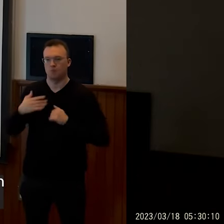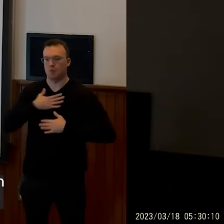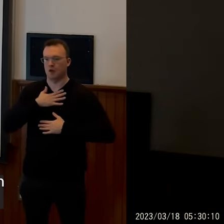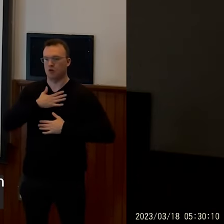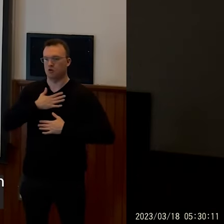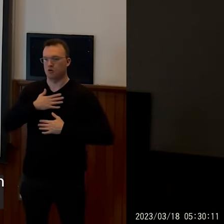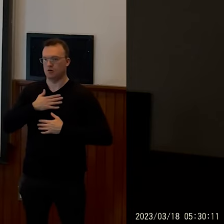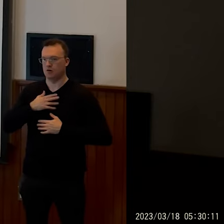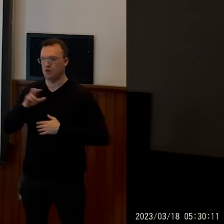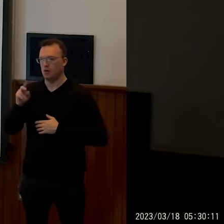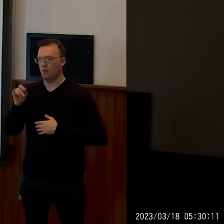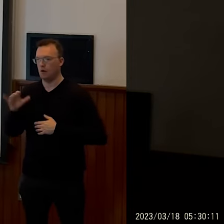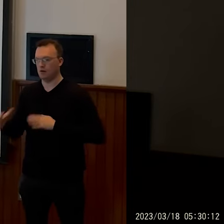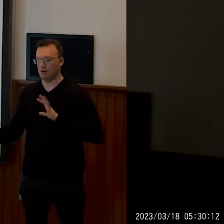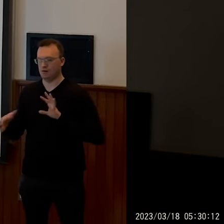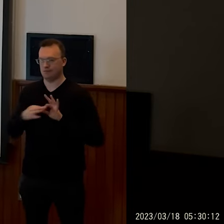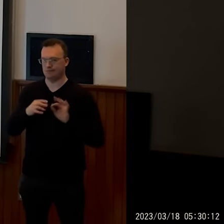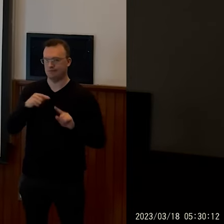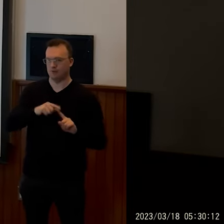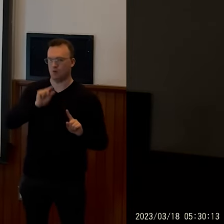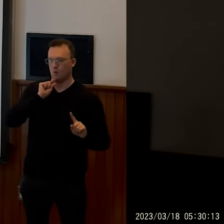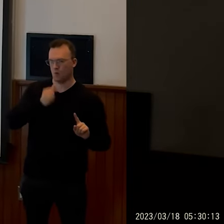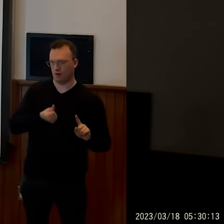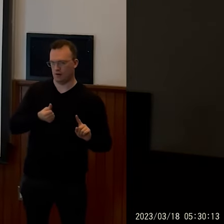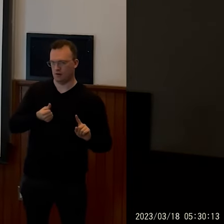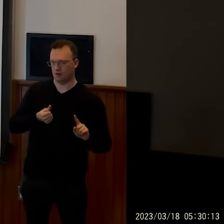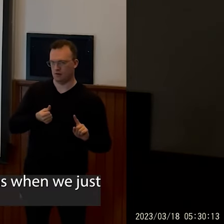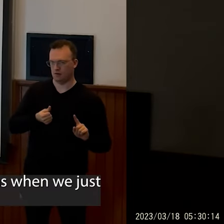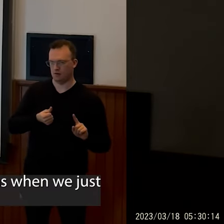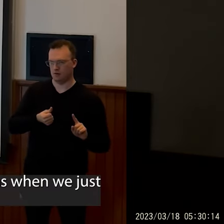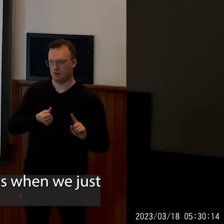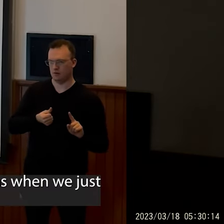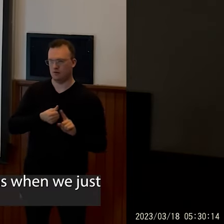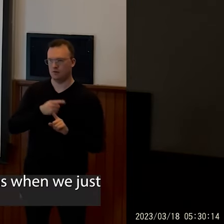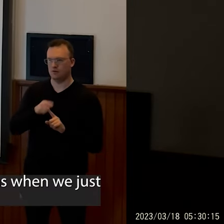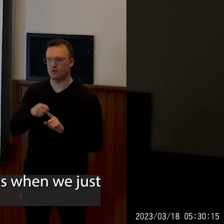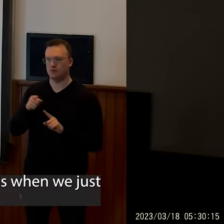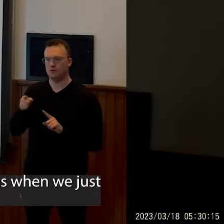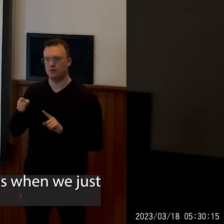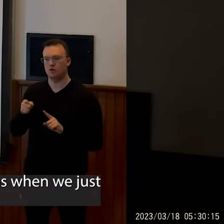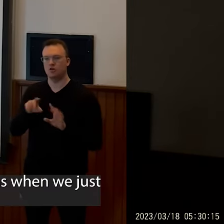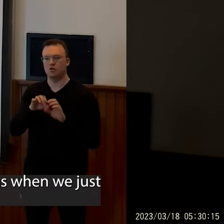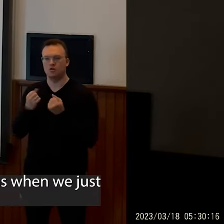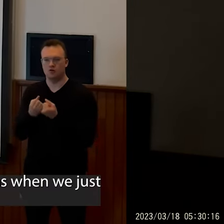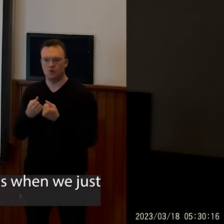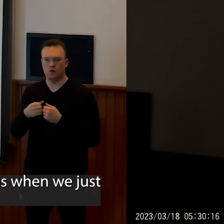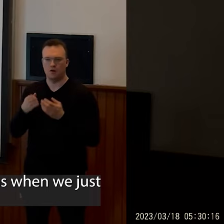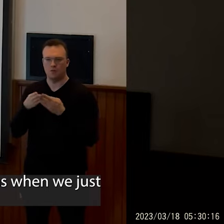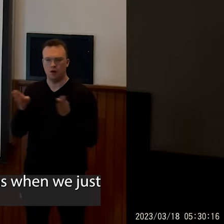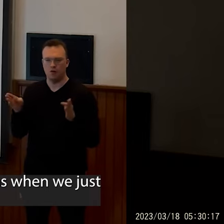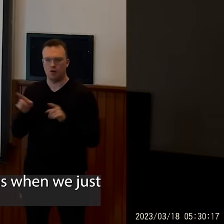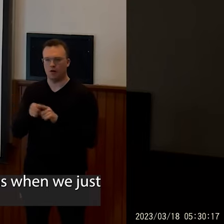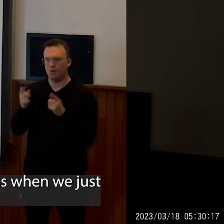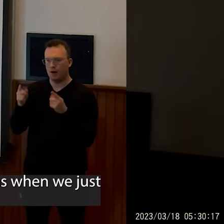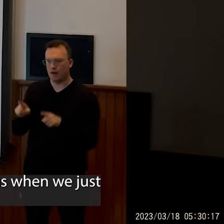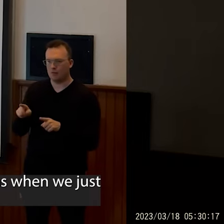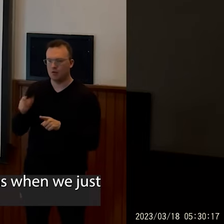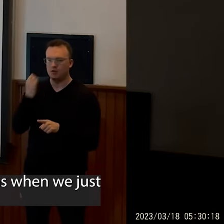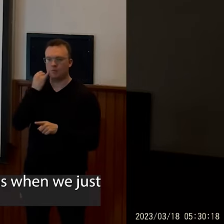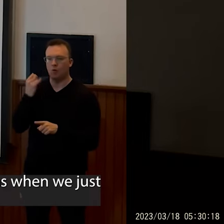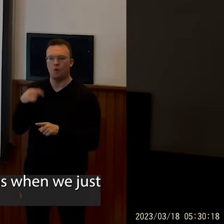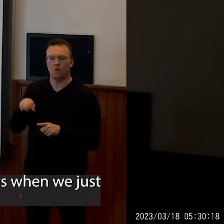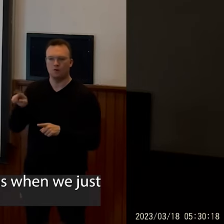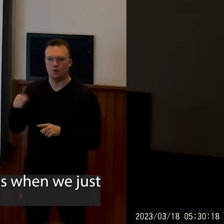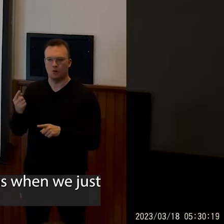and erotic to this thing called queer, to the social and the public. And what happens if we